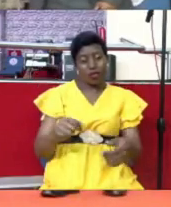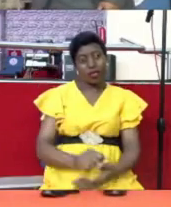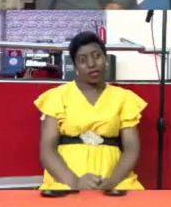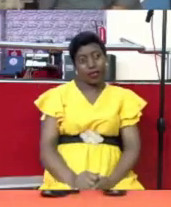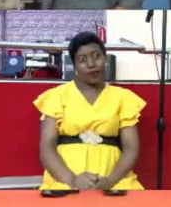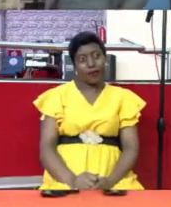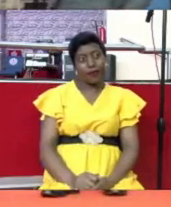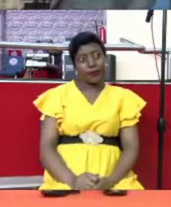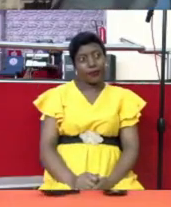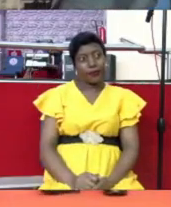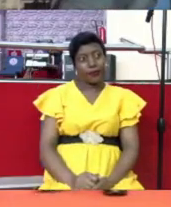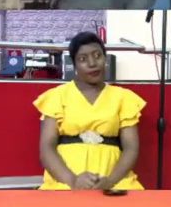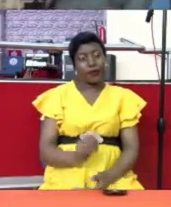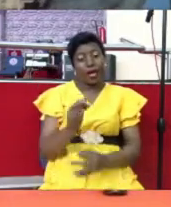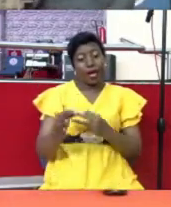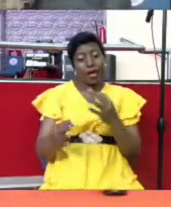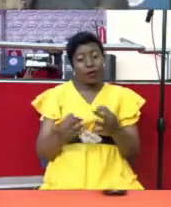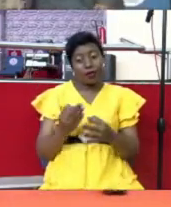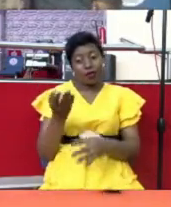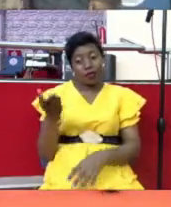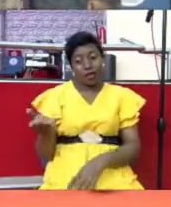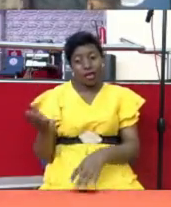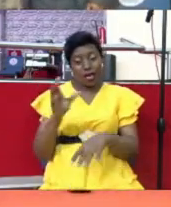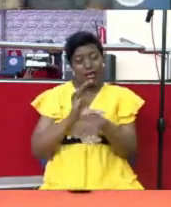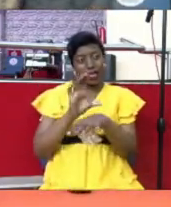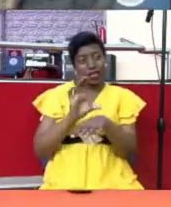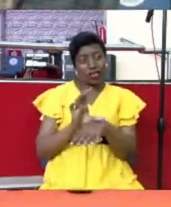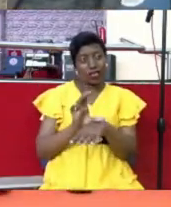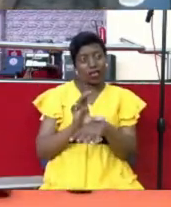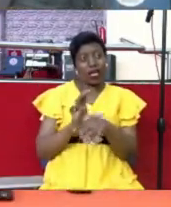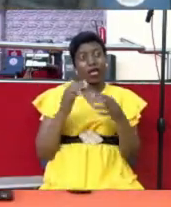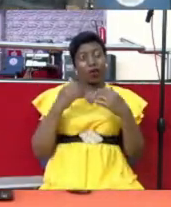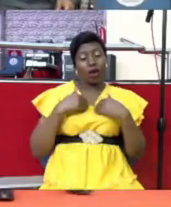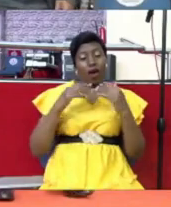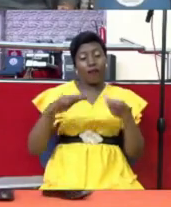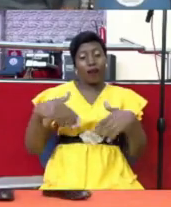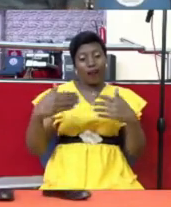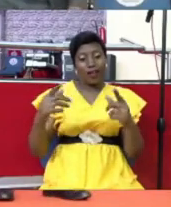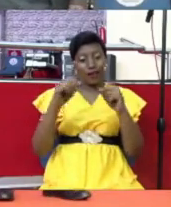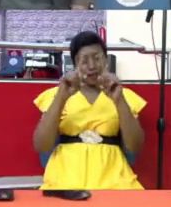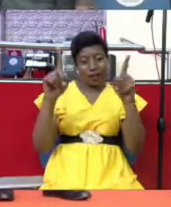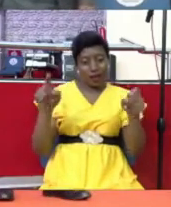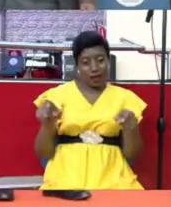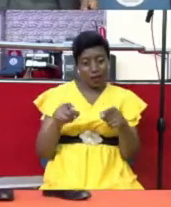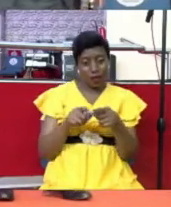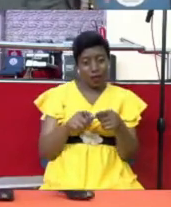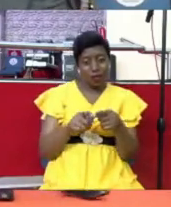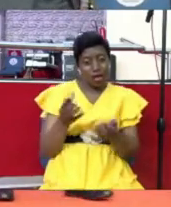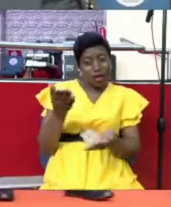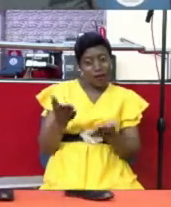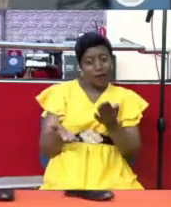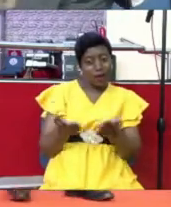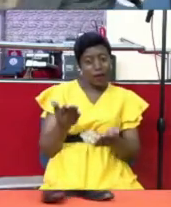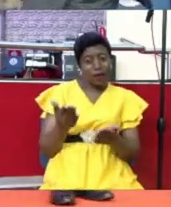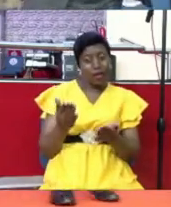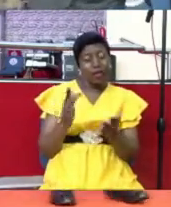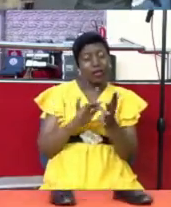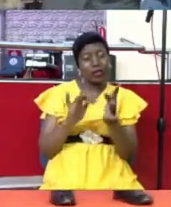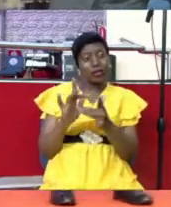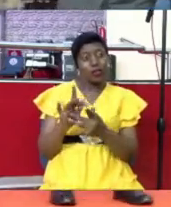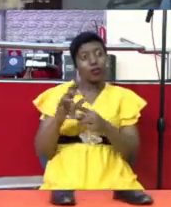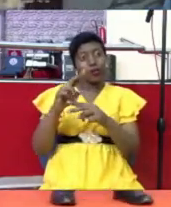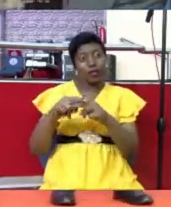be. If it was in this church, we have a giving box there. Maybe he would have sat there at the ramp.